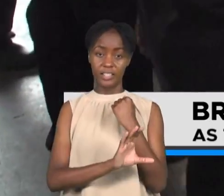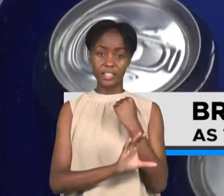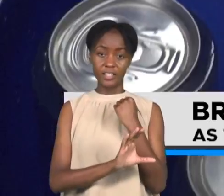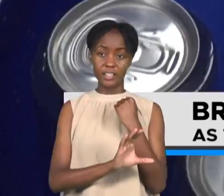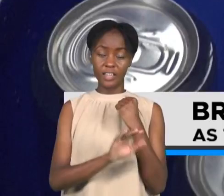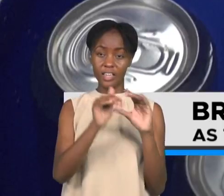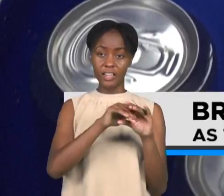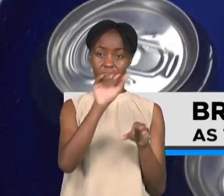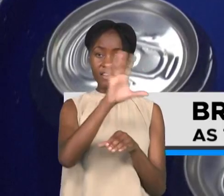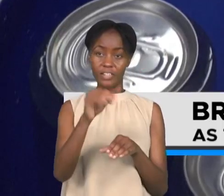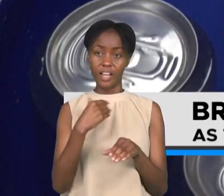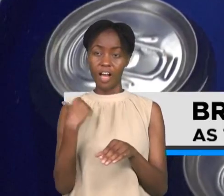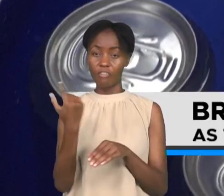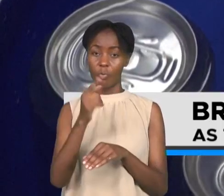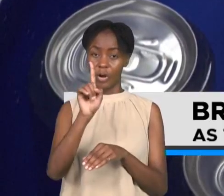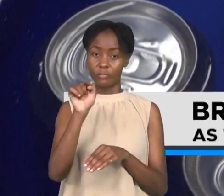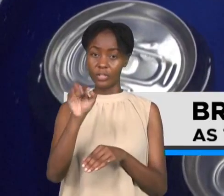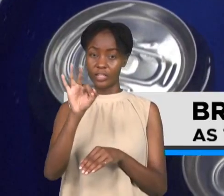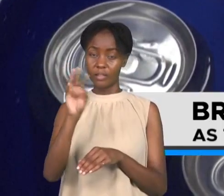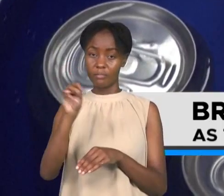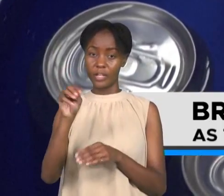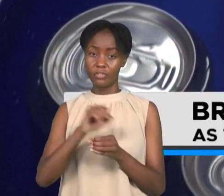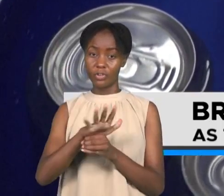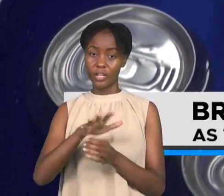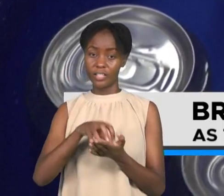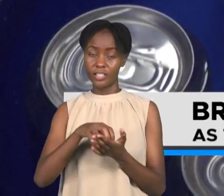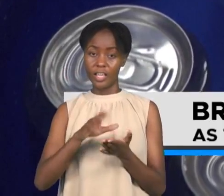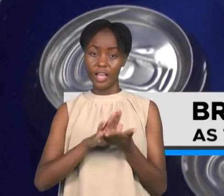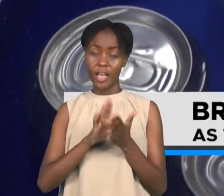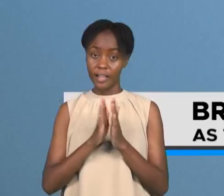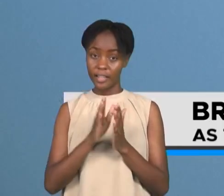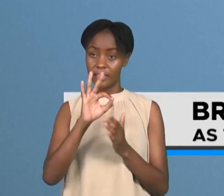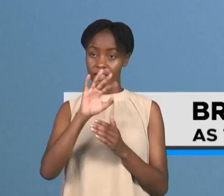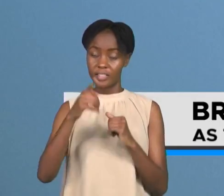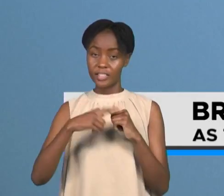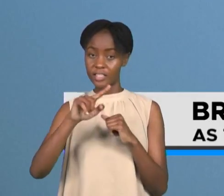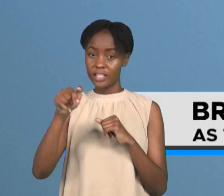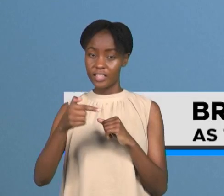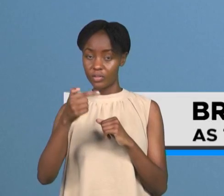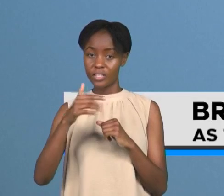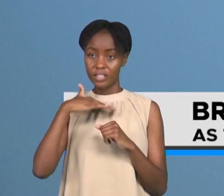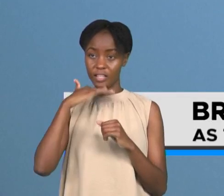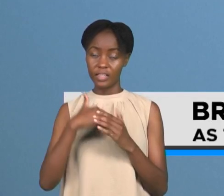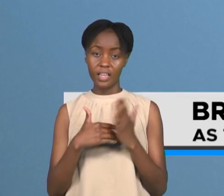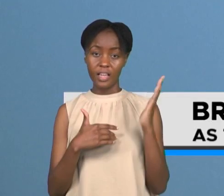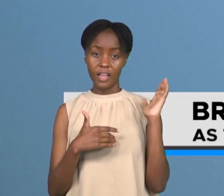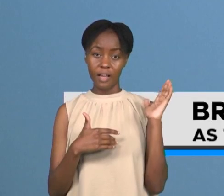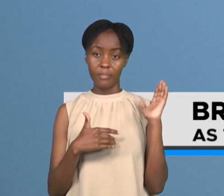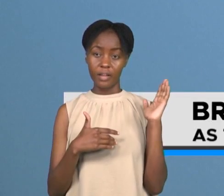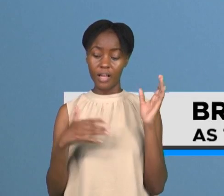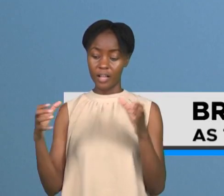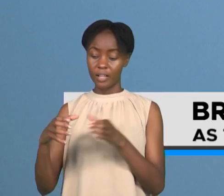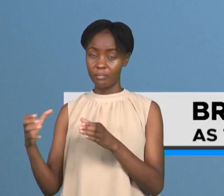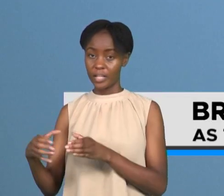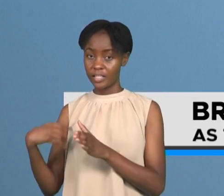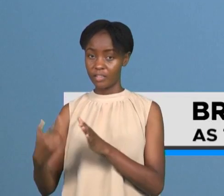than 1.3 cases and more than 36,000 deaths. One of the largest breweries, South African Breweries, announced that it was